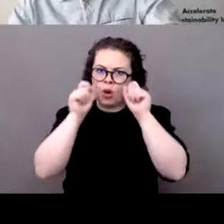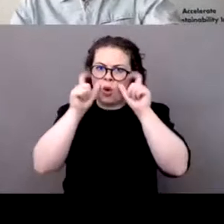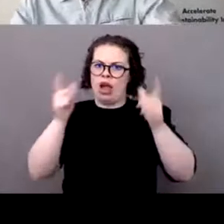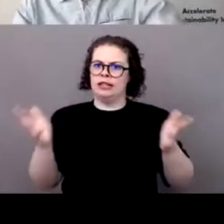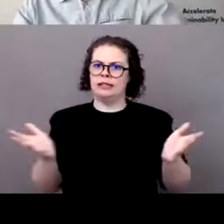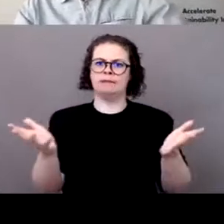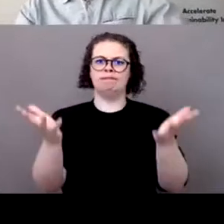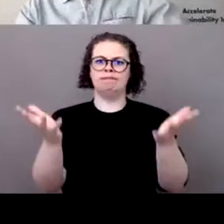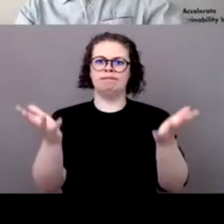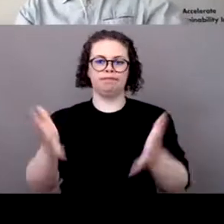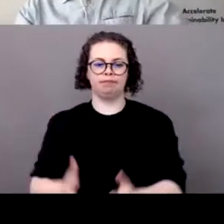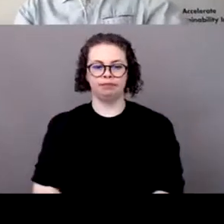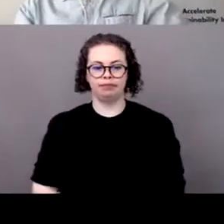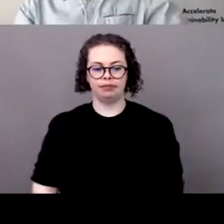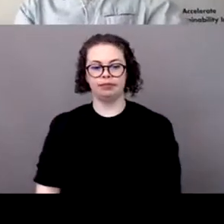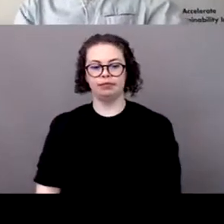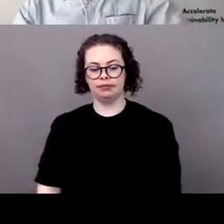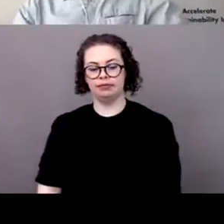things. One is